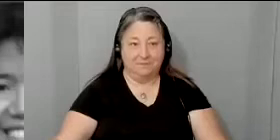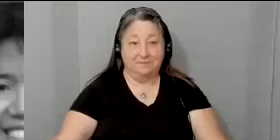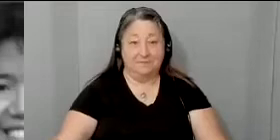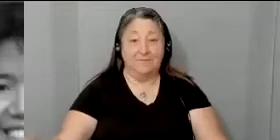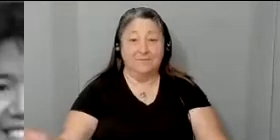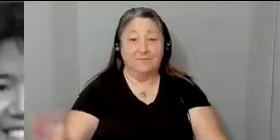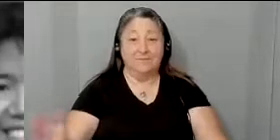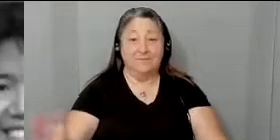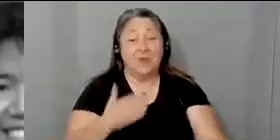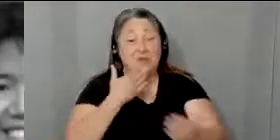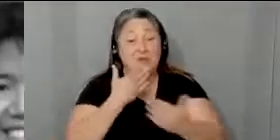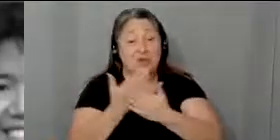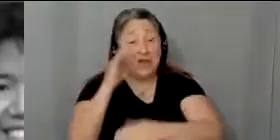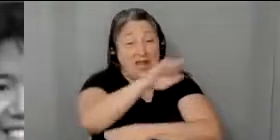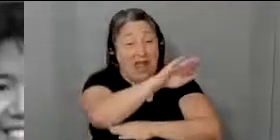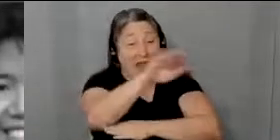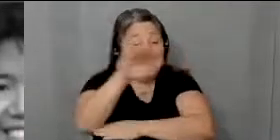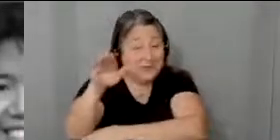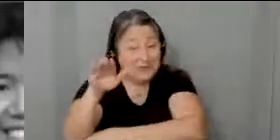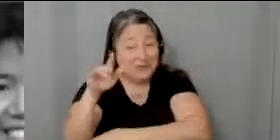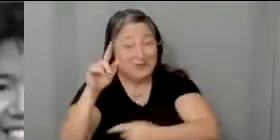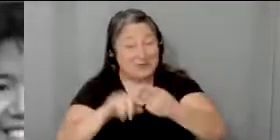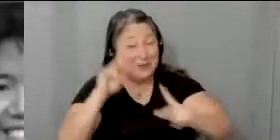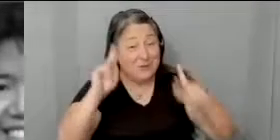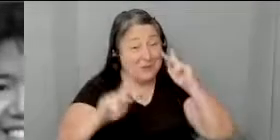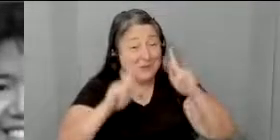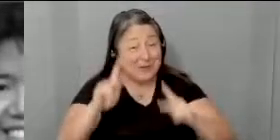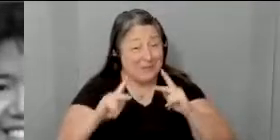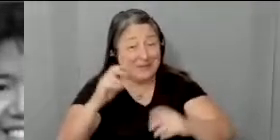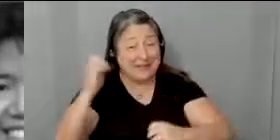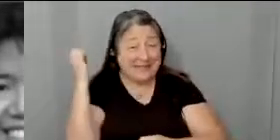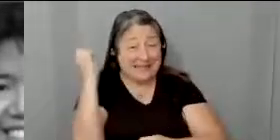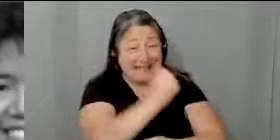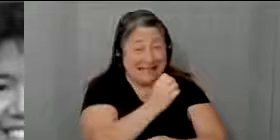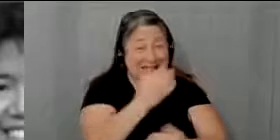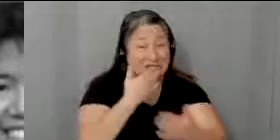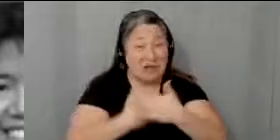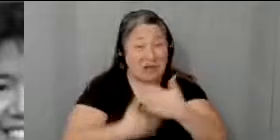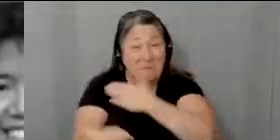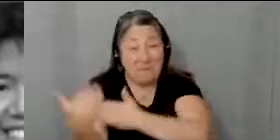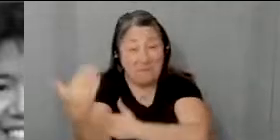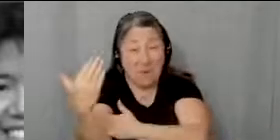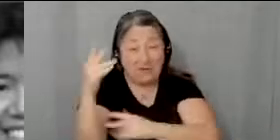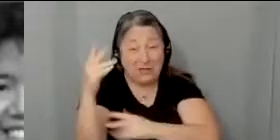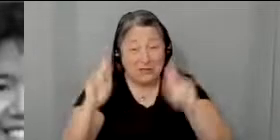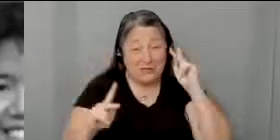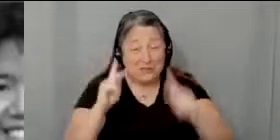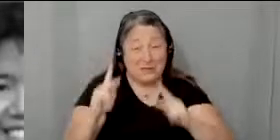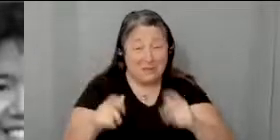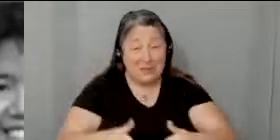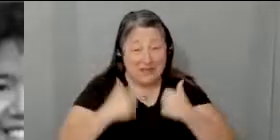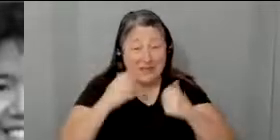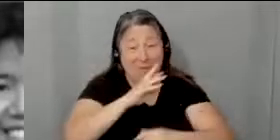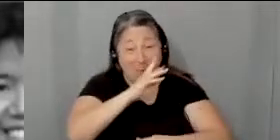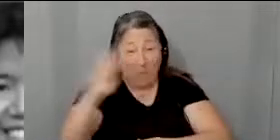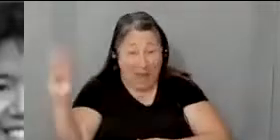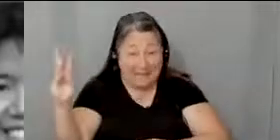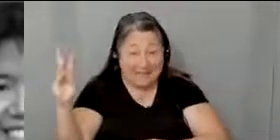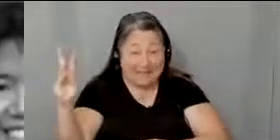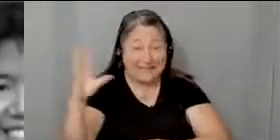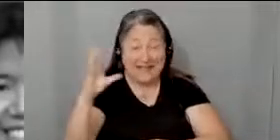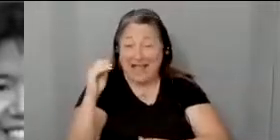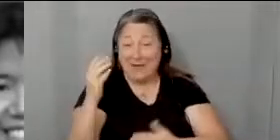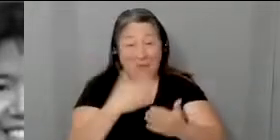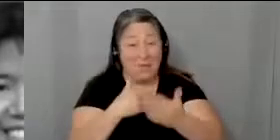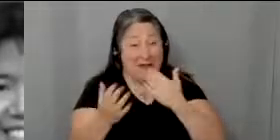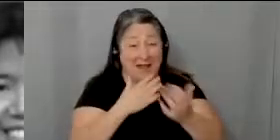Good afternoon to those in the East. Good morning to those in the West. Good, whatever time of